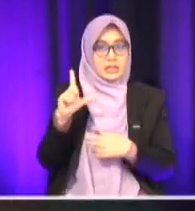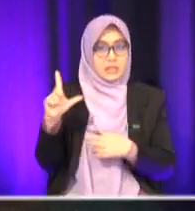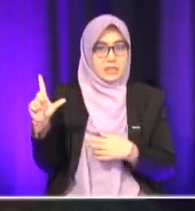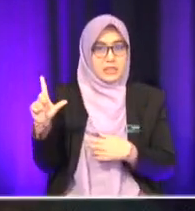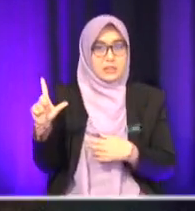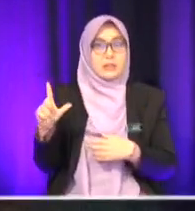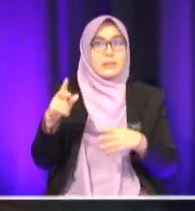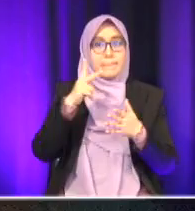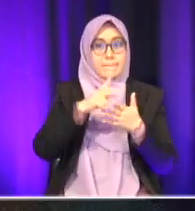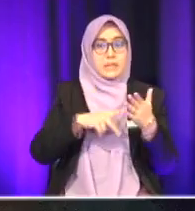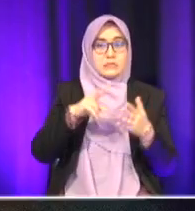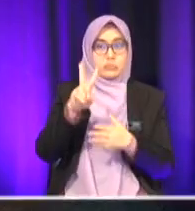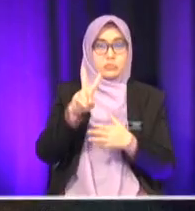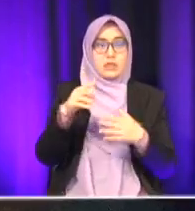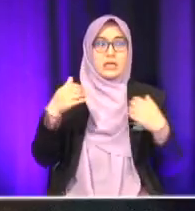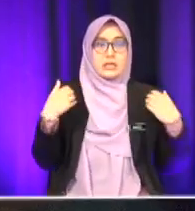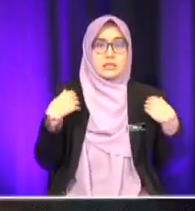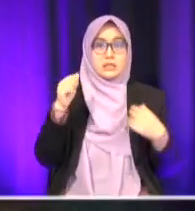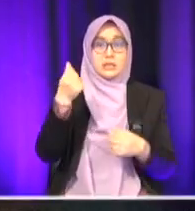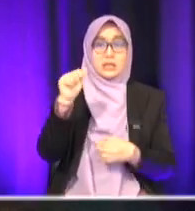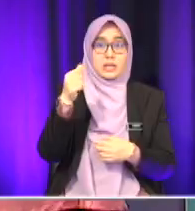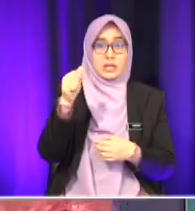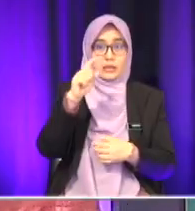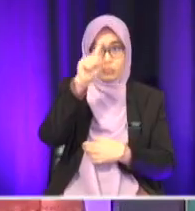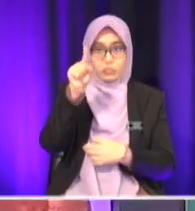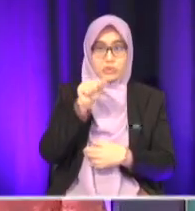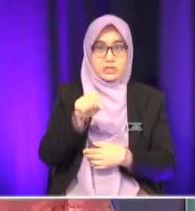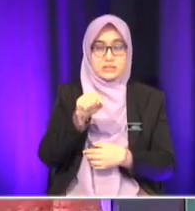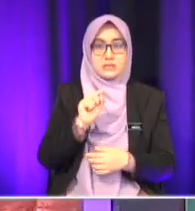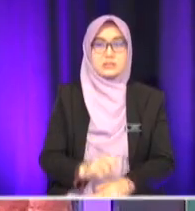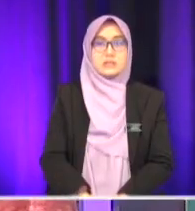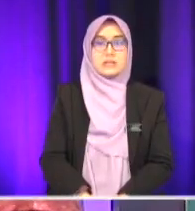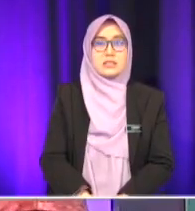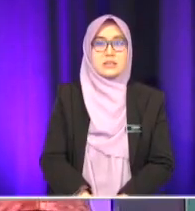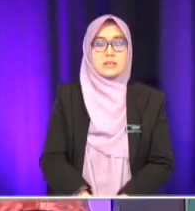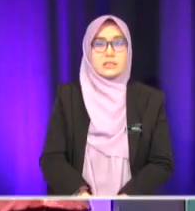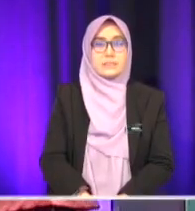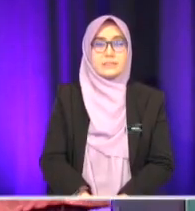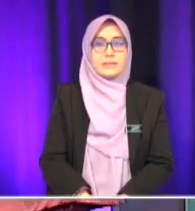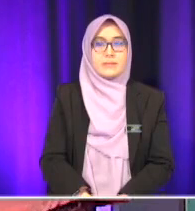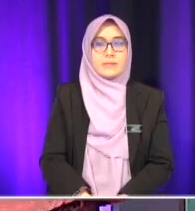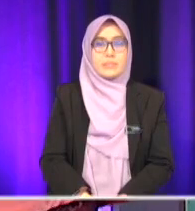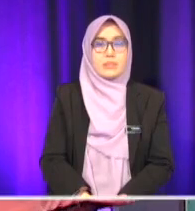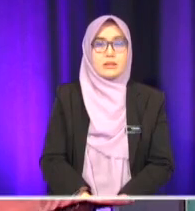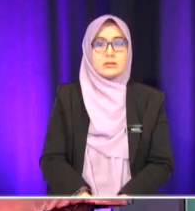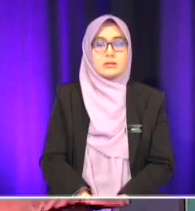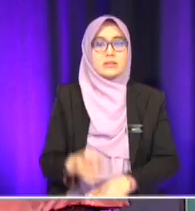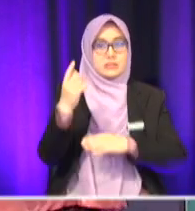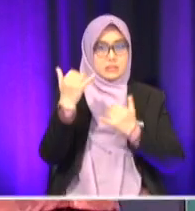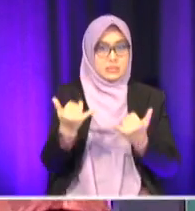questions for this one. Okay, but today I'm going to share with you only 4. Okay. Next, we are going to part